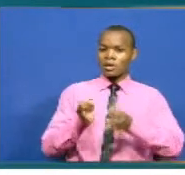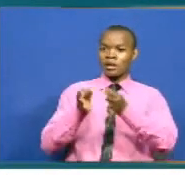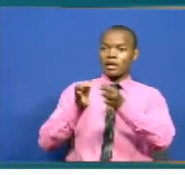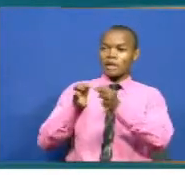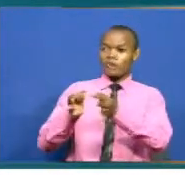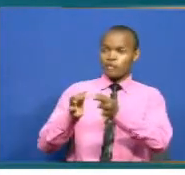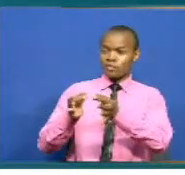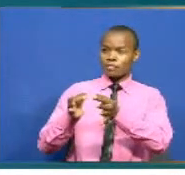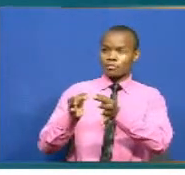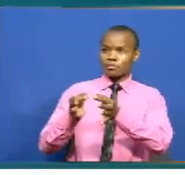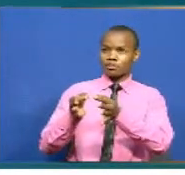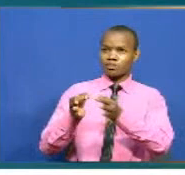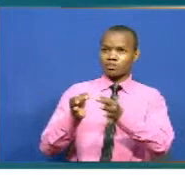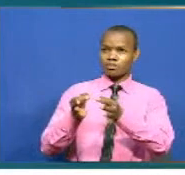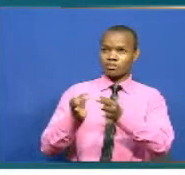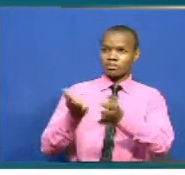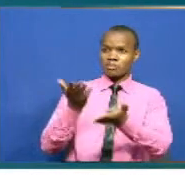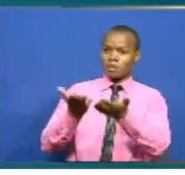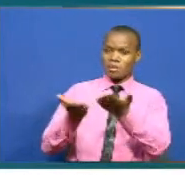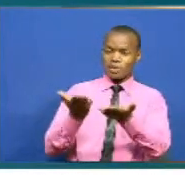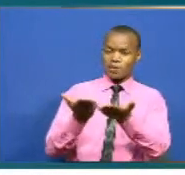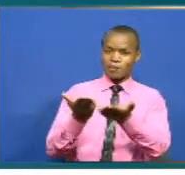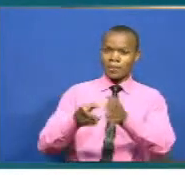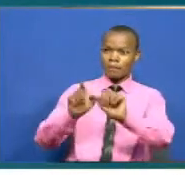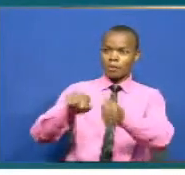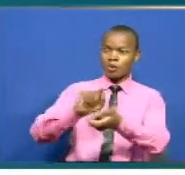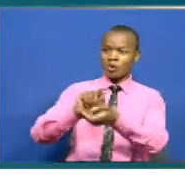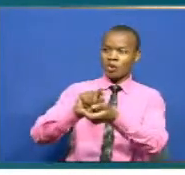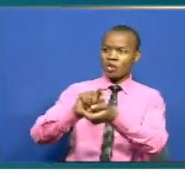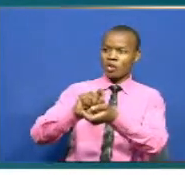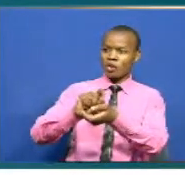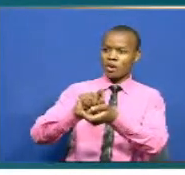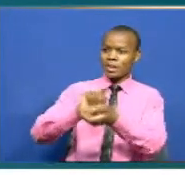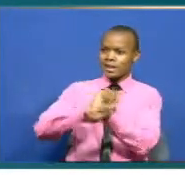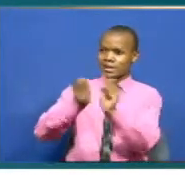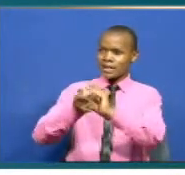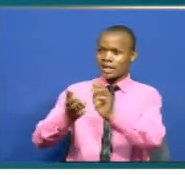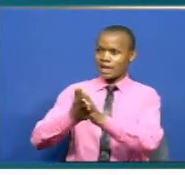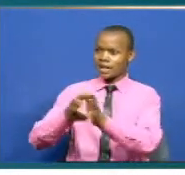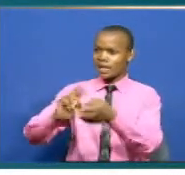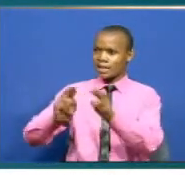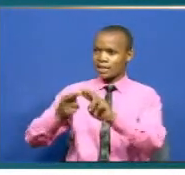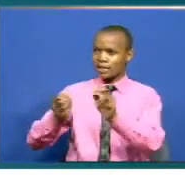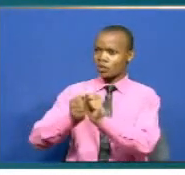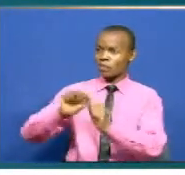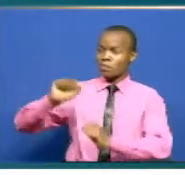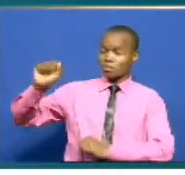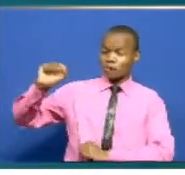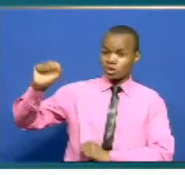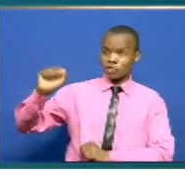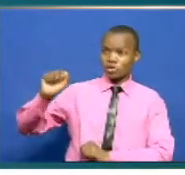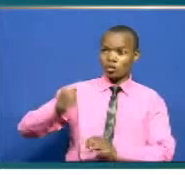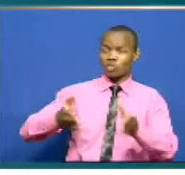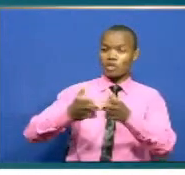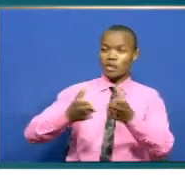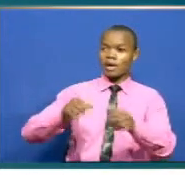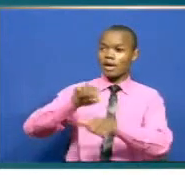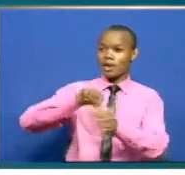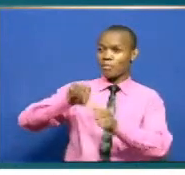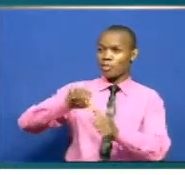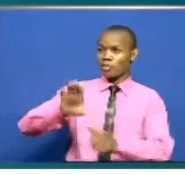current political discussions as well as the current conversation within the country, that is about the building